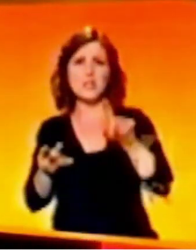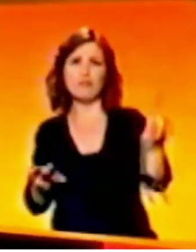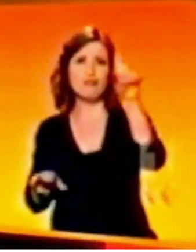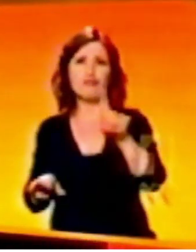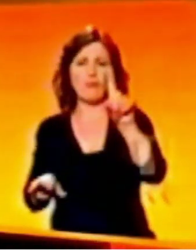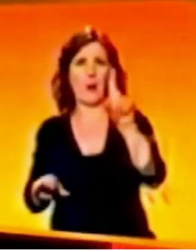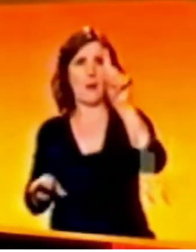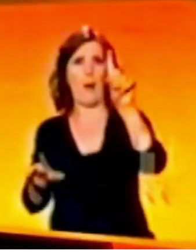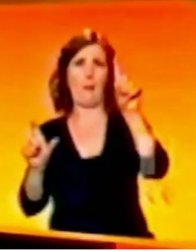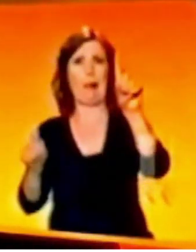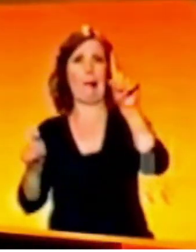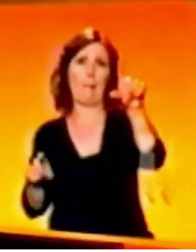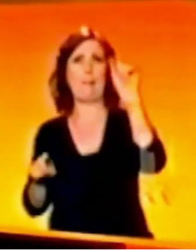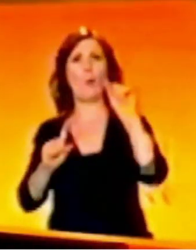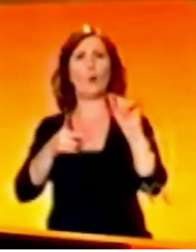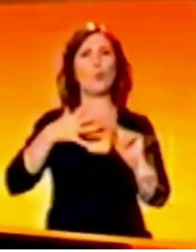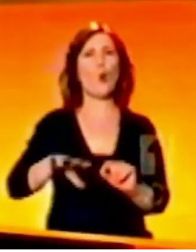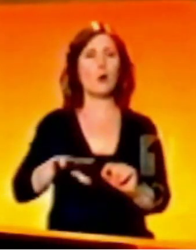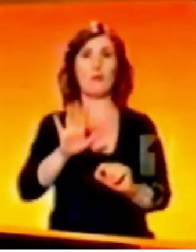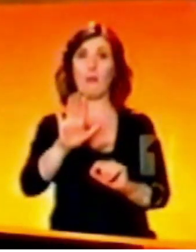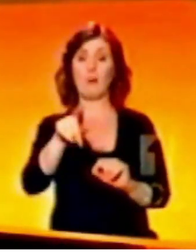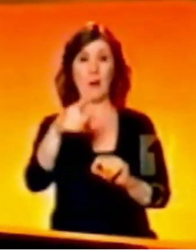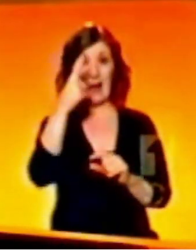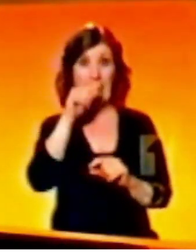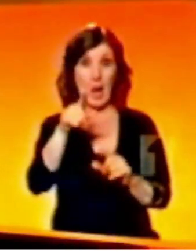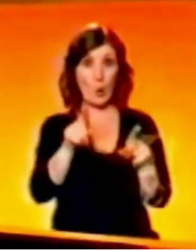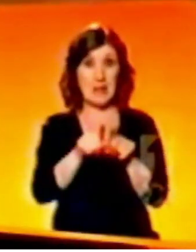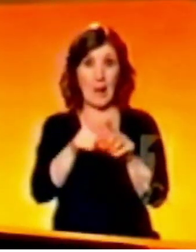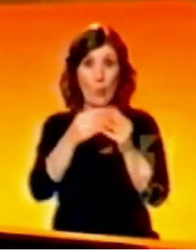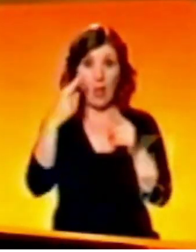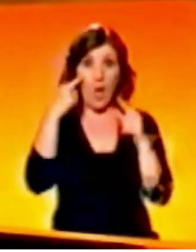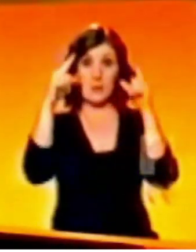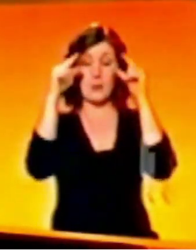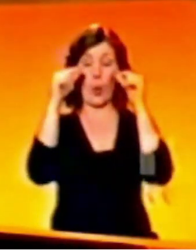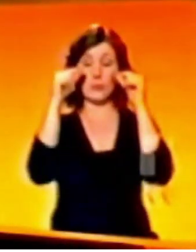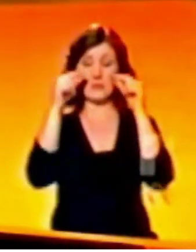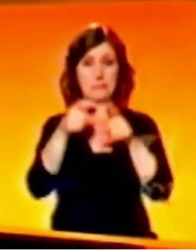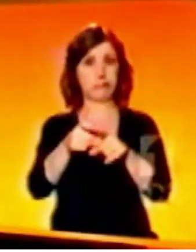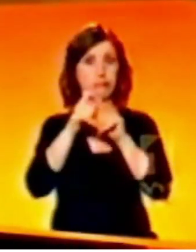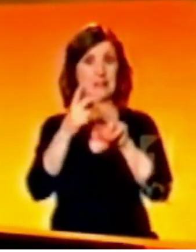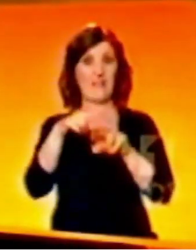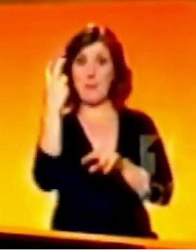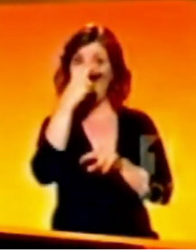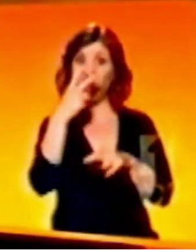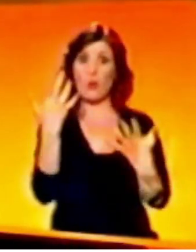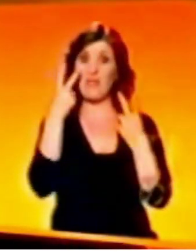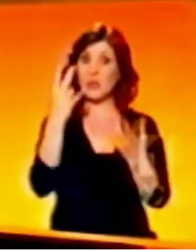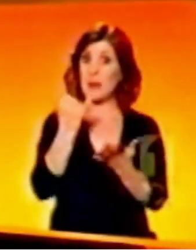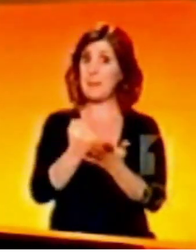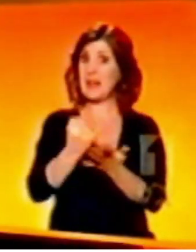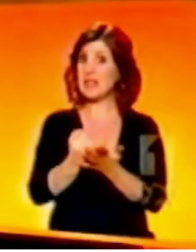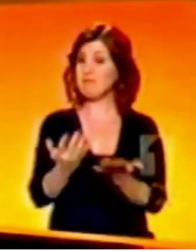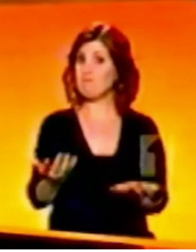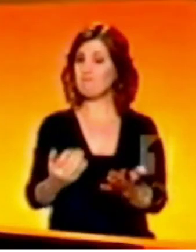around the screen, then click on whatever you want? Well, try doing that with your eyes closed. It's not so easy to use a computer if you're blind